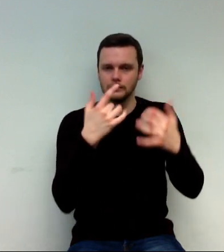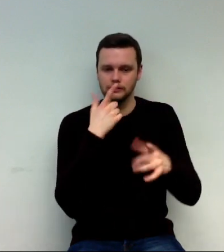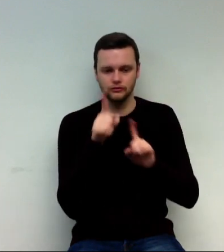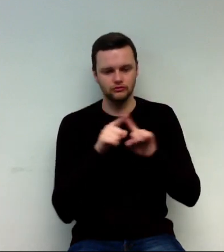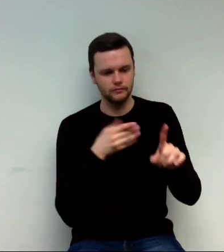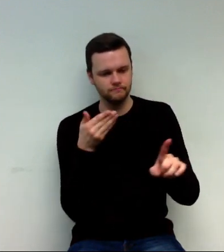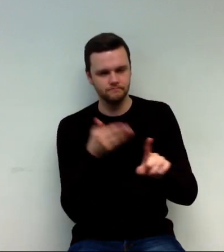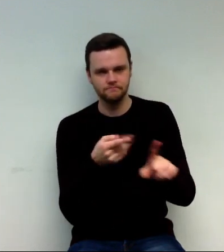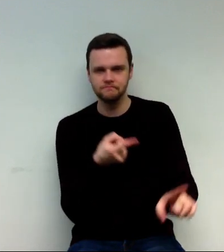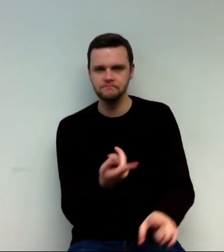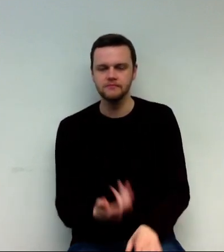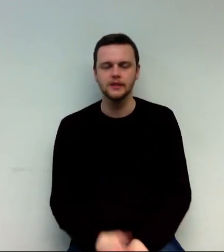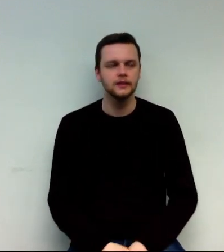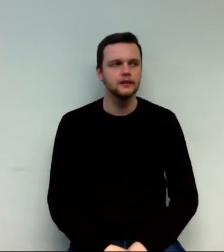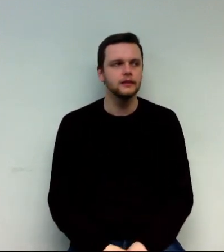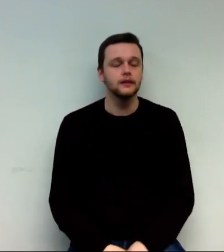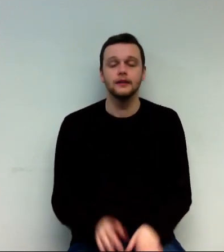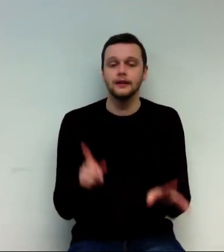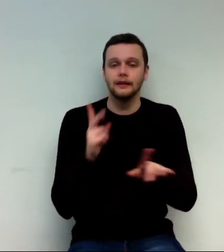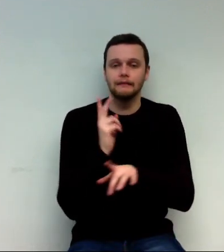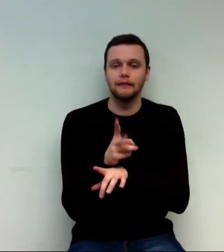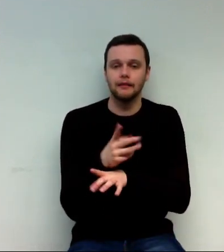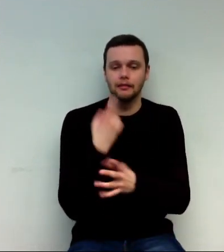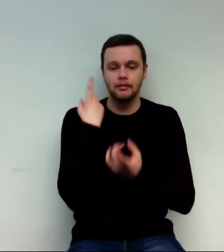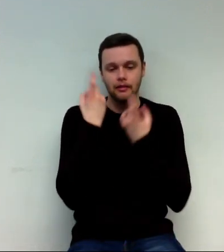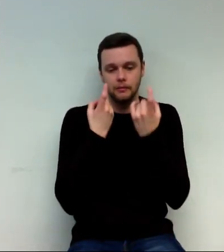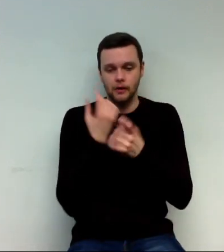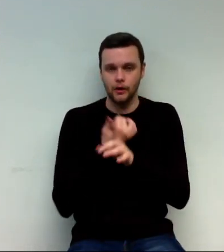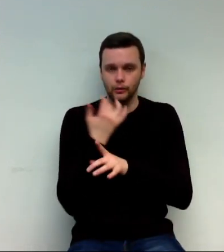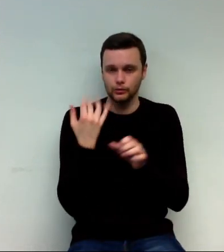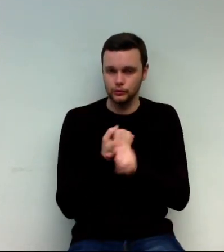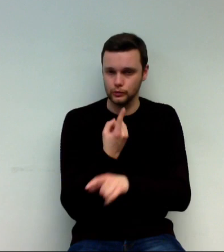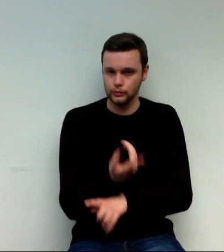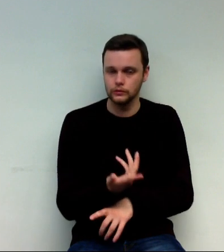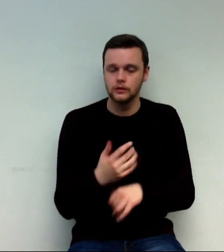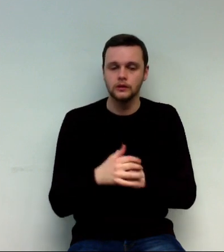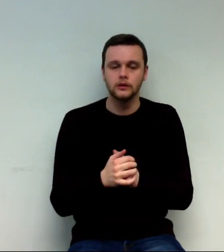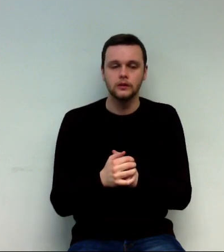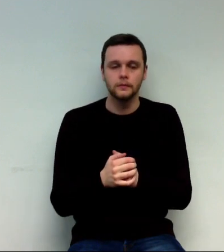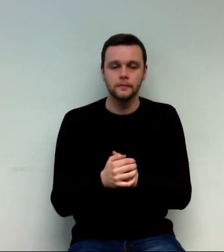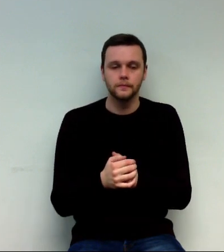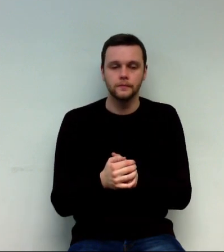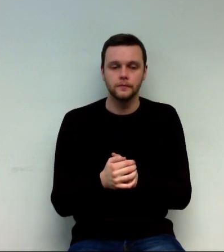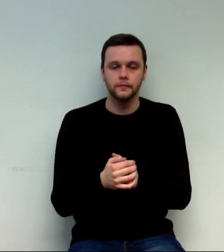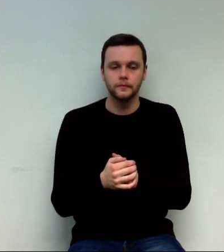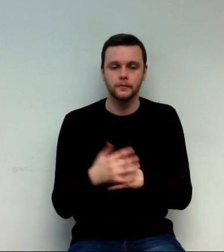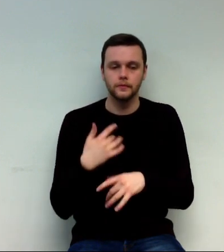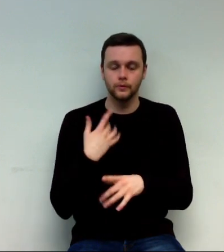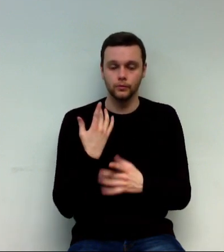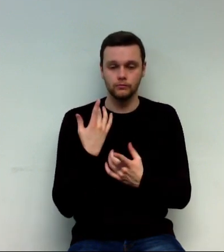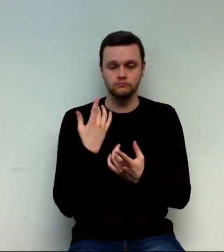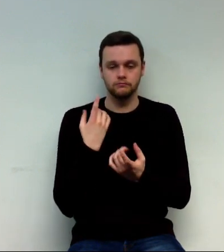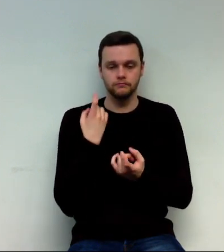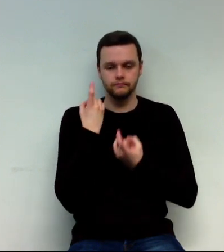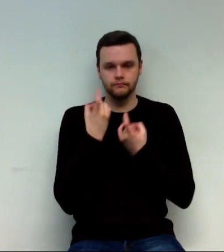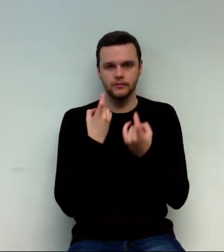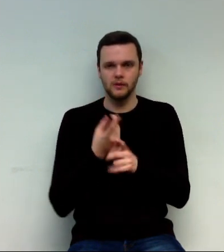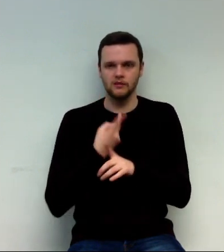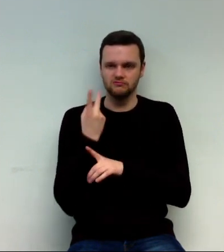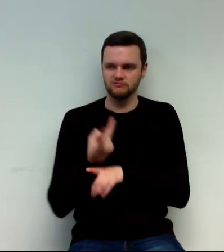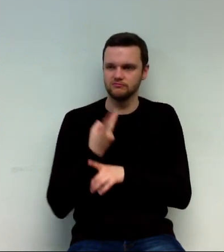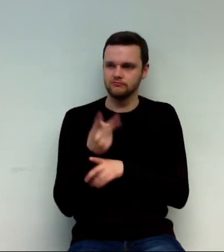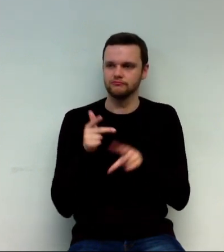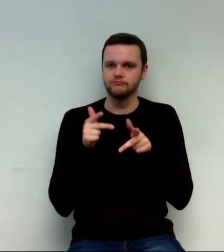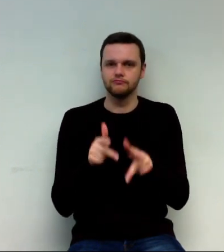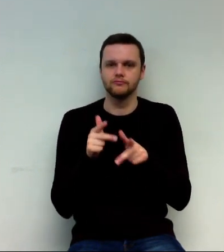to think about there. Again, there's different ways this can be done. So when I talk of the kind of typical method,